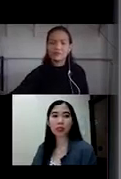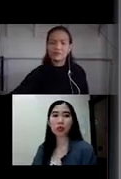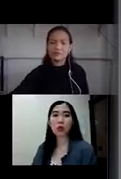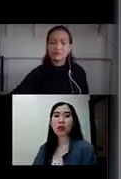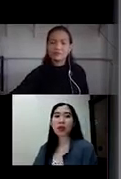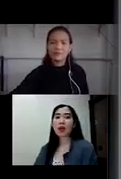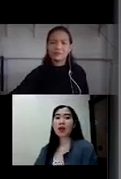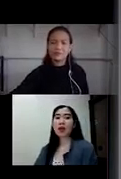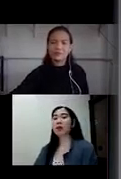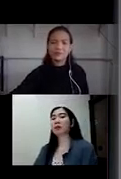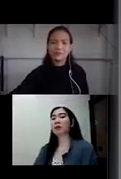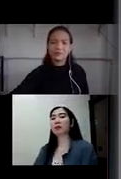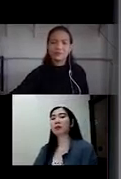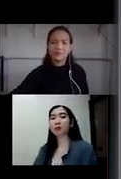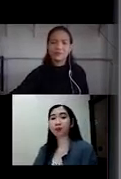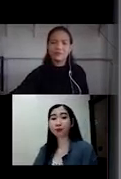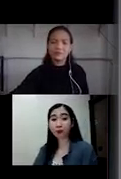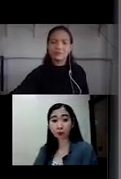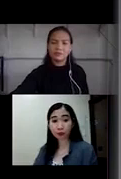Okay, so